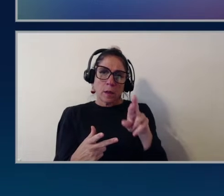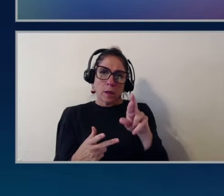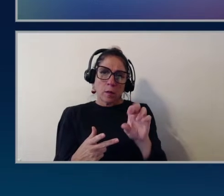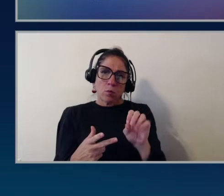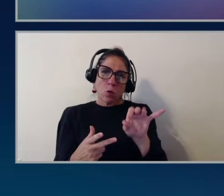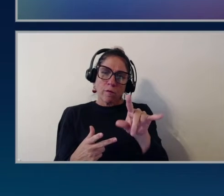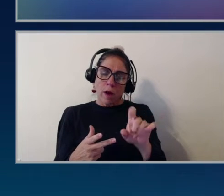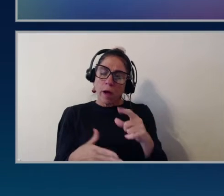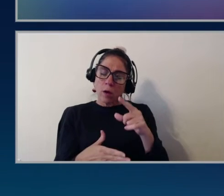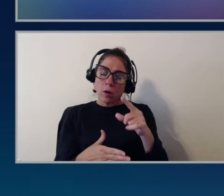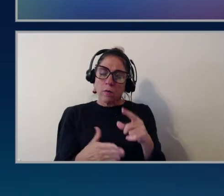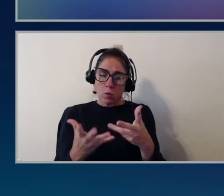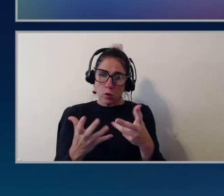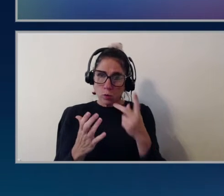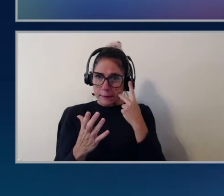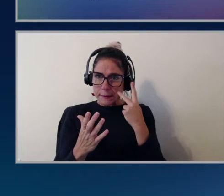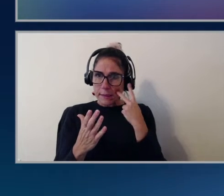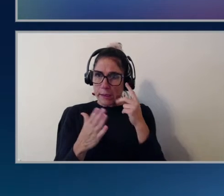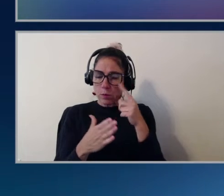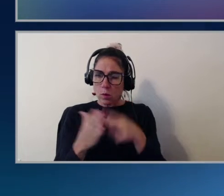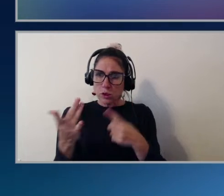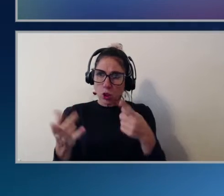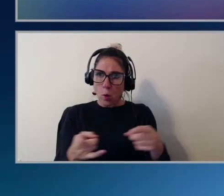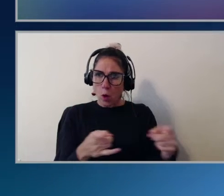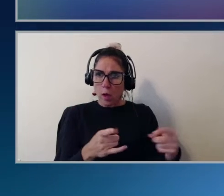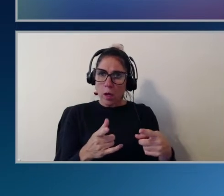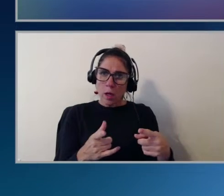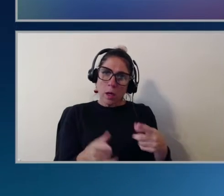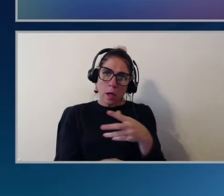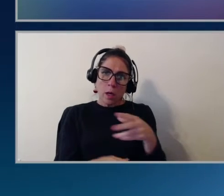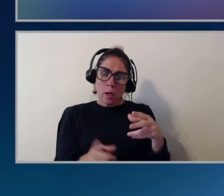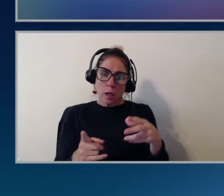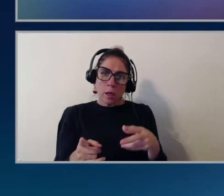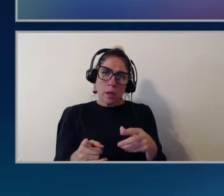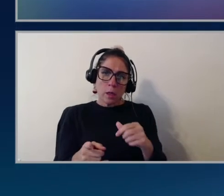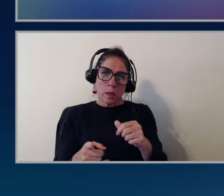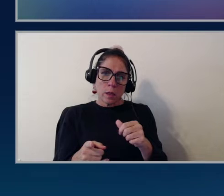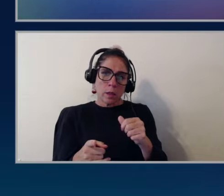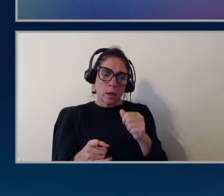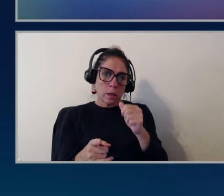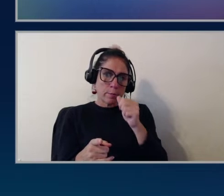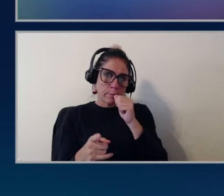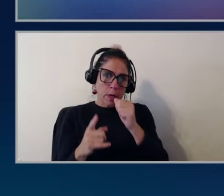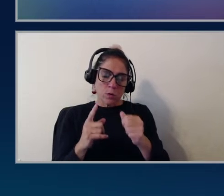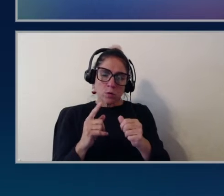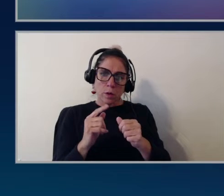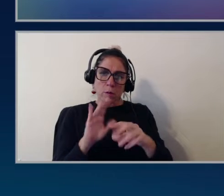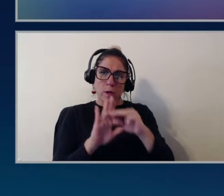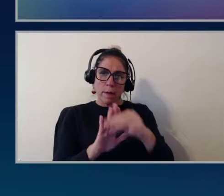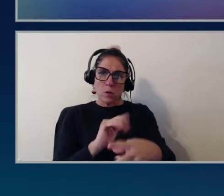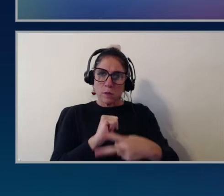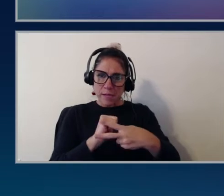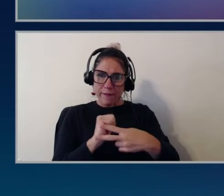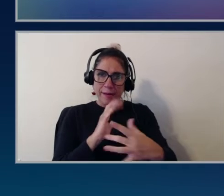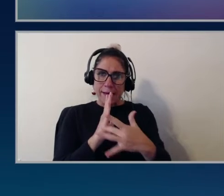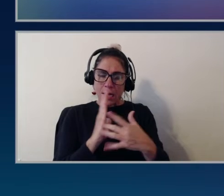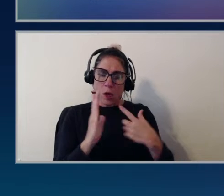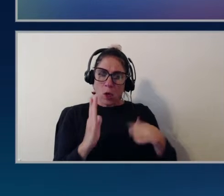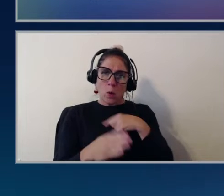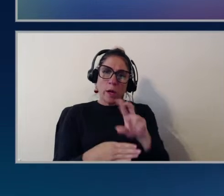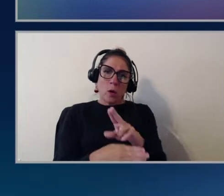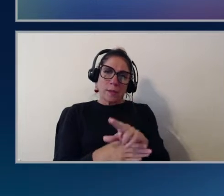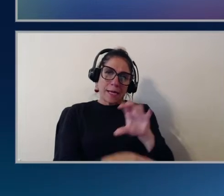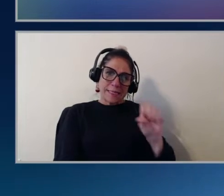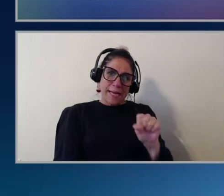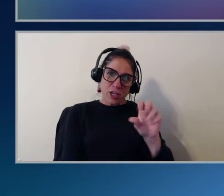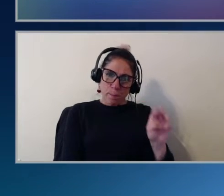going on, and also the path where model was saved, and the technique which we used, and some SageMaker environment